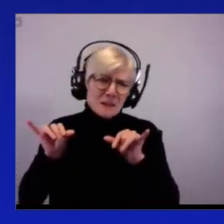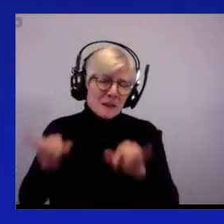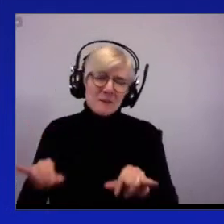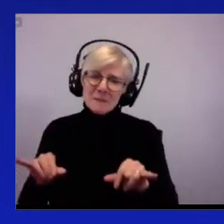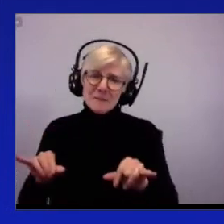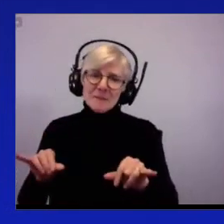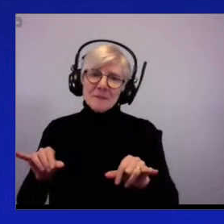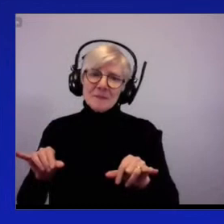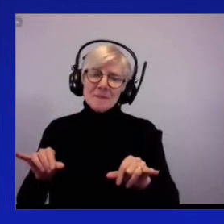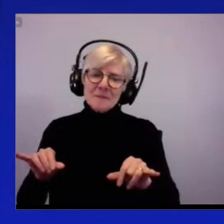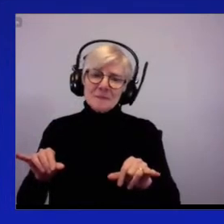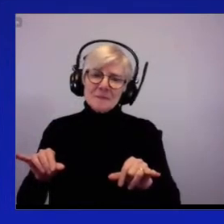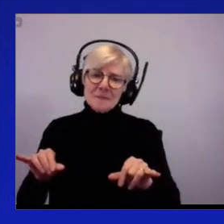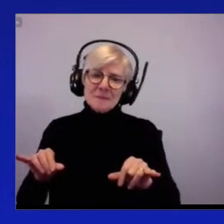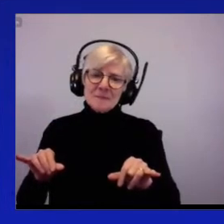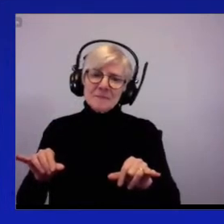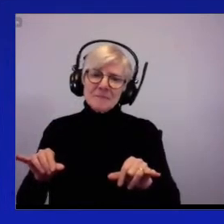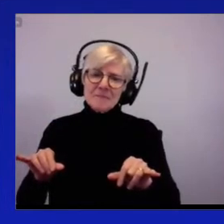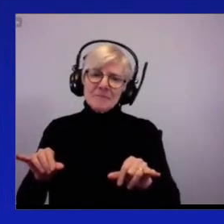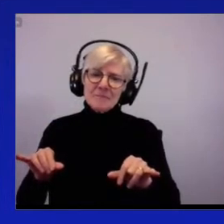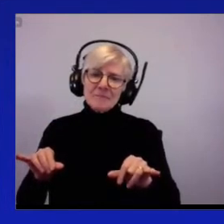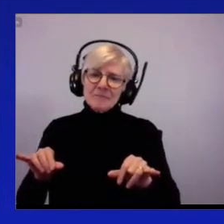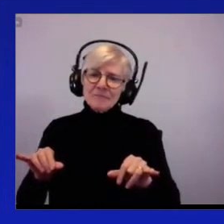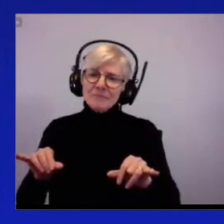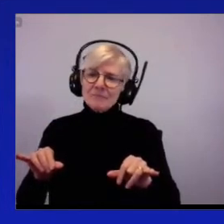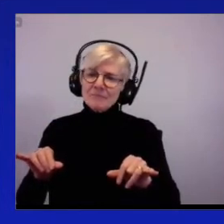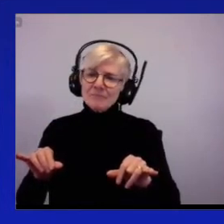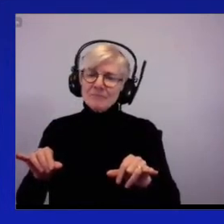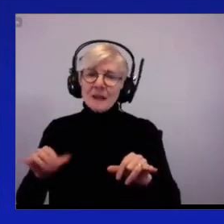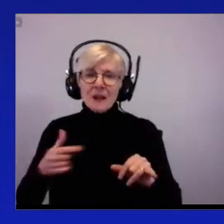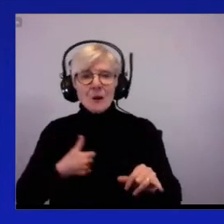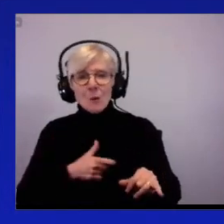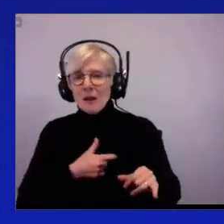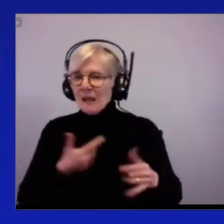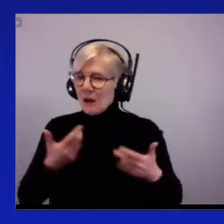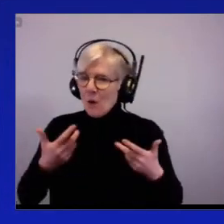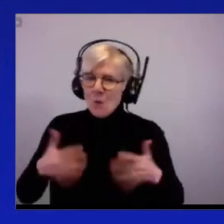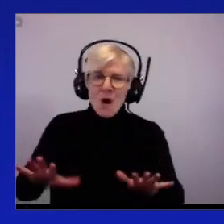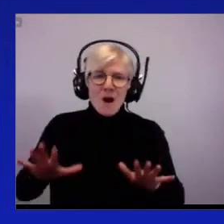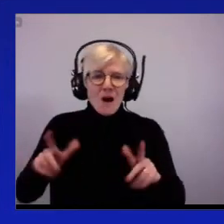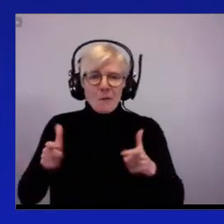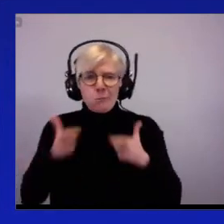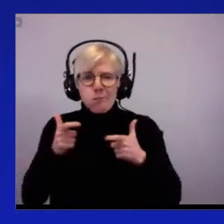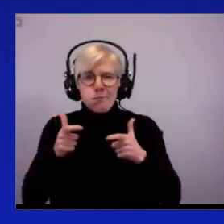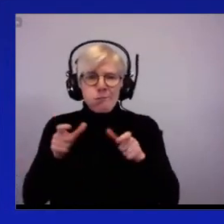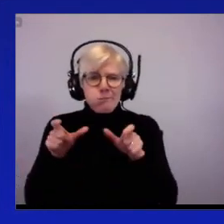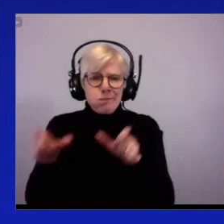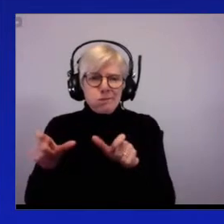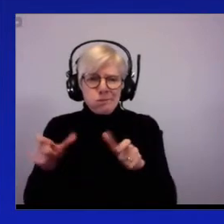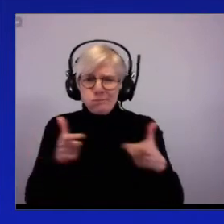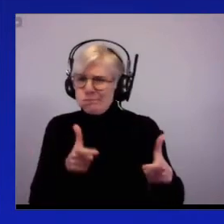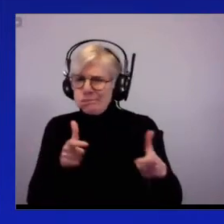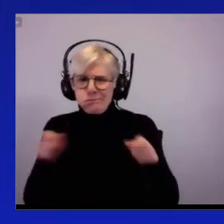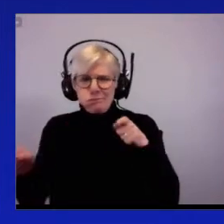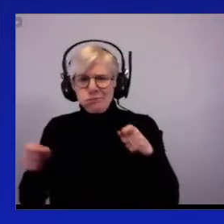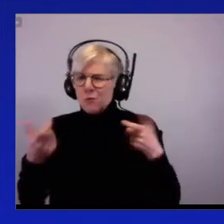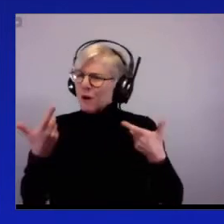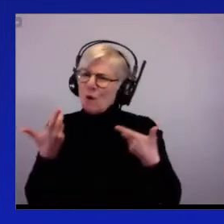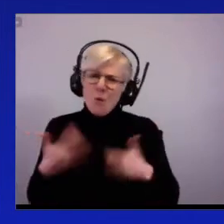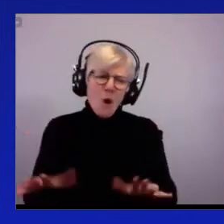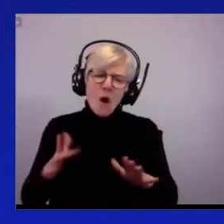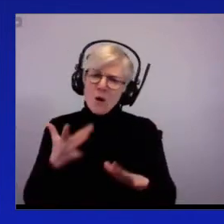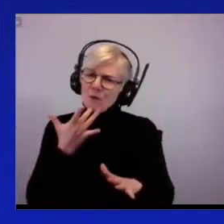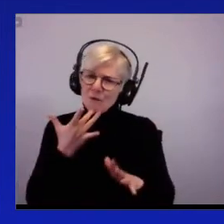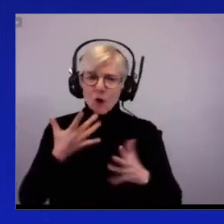to remain in place. And it's not what we want. We're looking for more freedom than that, but we can't let our guard down. We still see